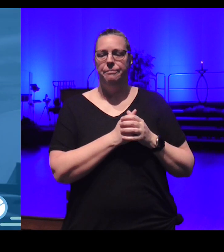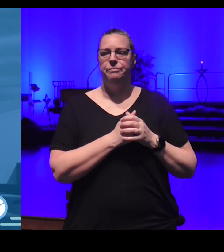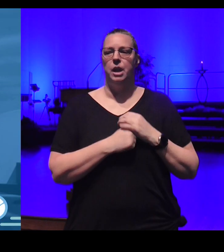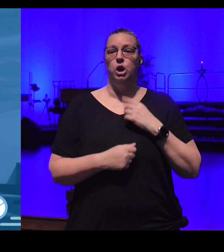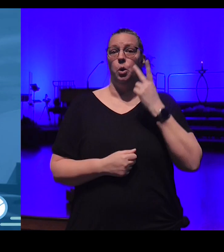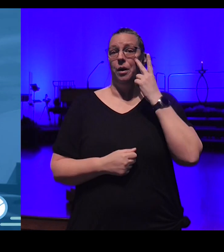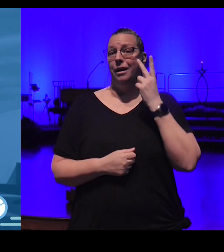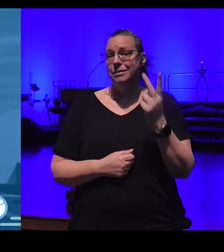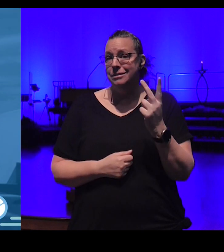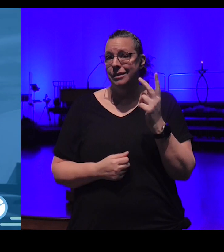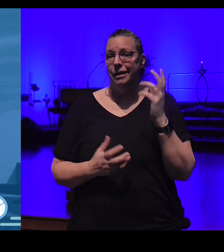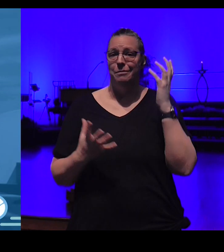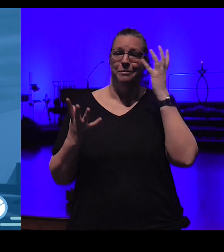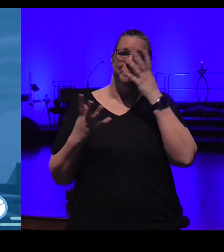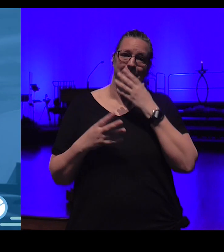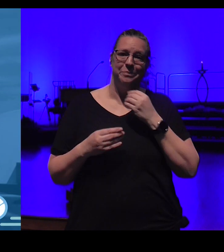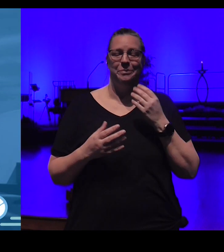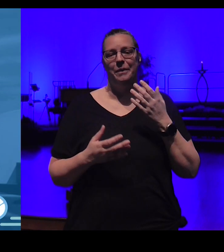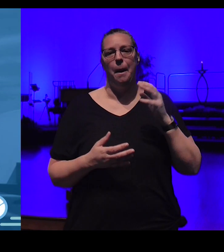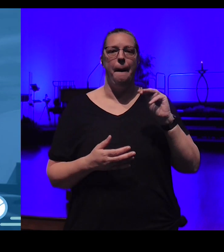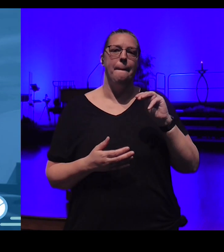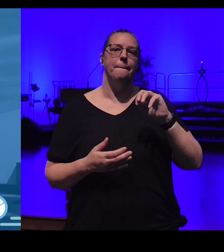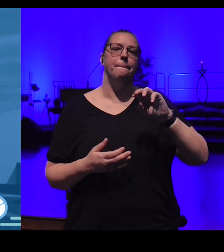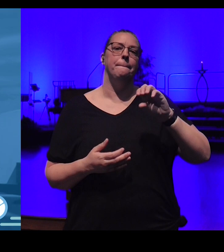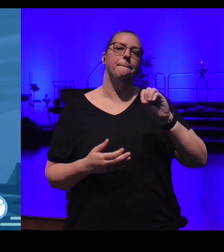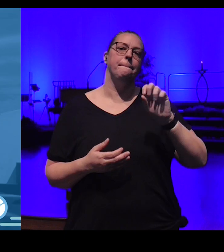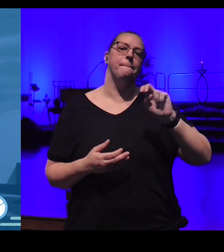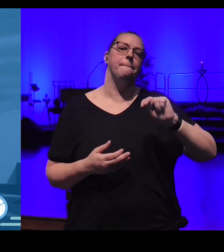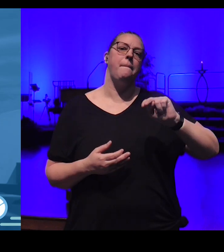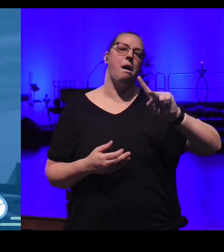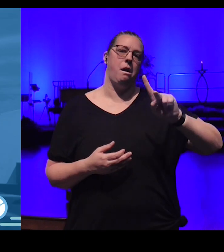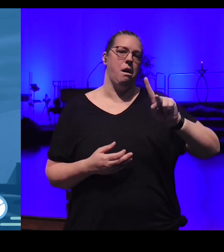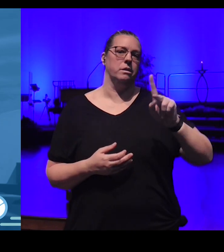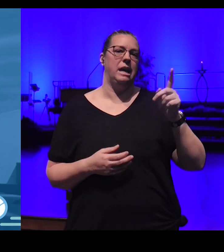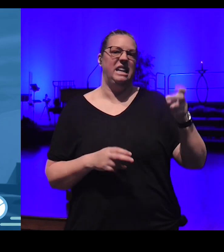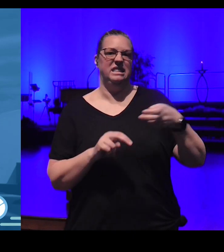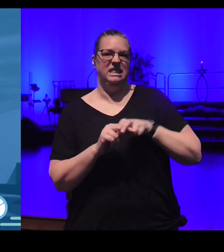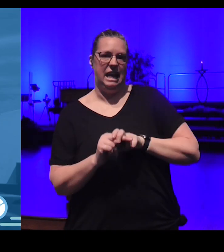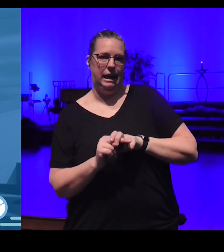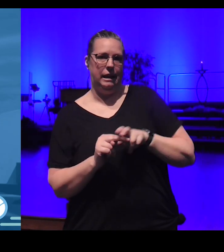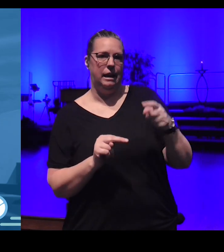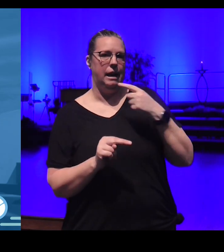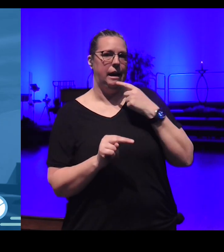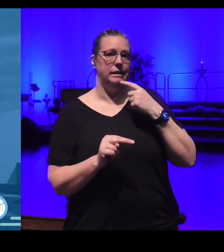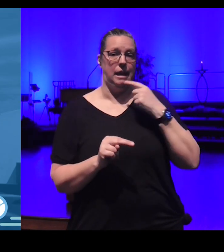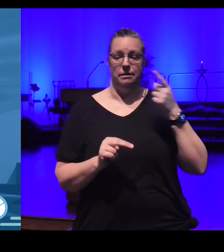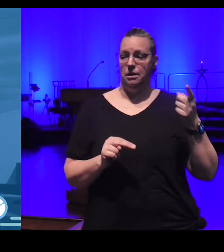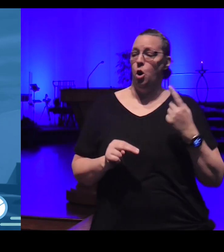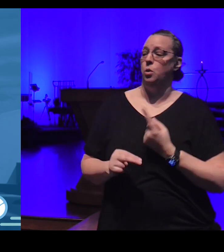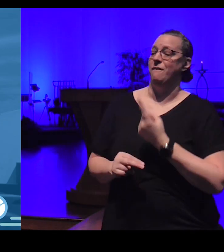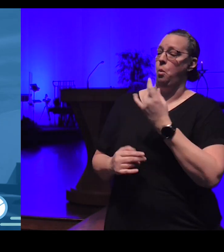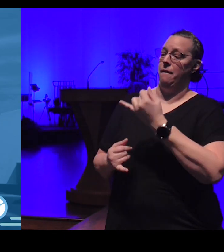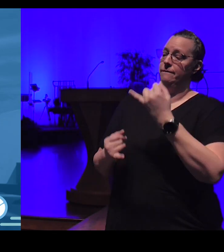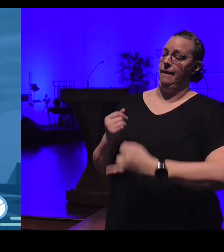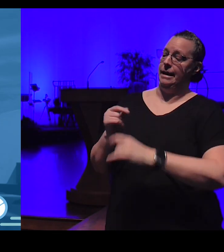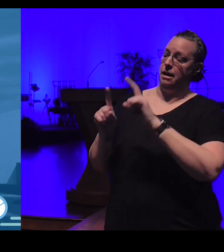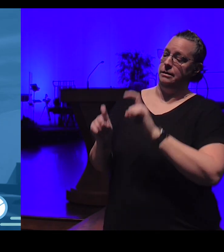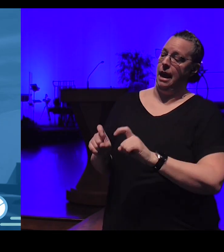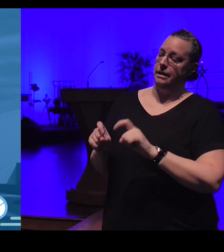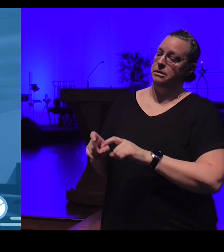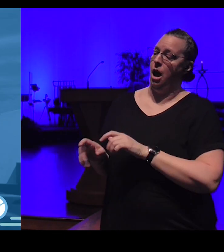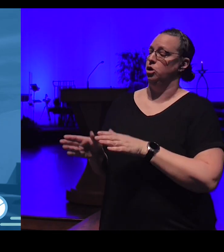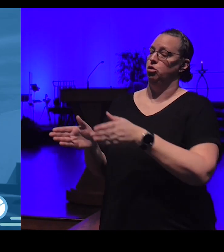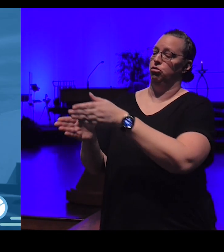there's this lovely monk who's sitting at the feet of his master, and his master says, "You just have one final test on your road